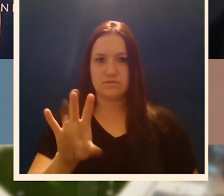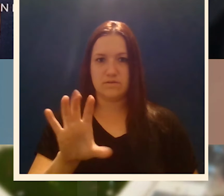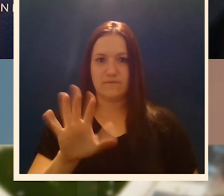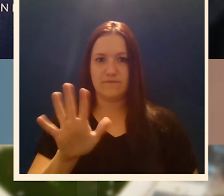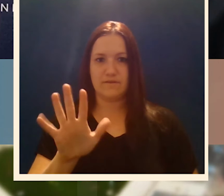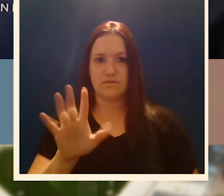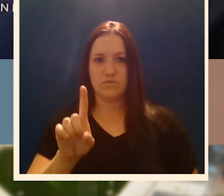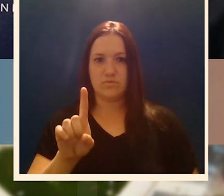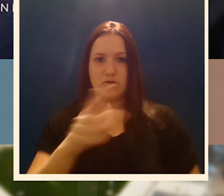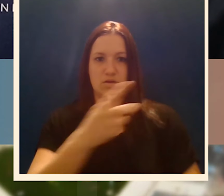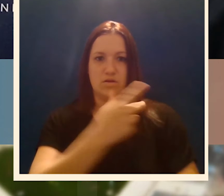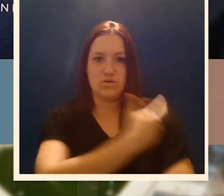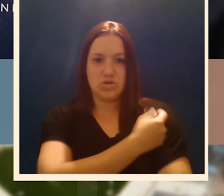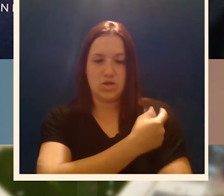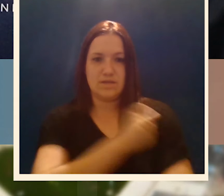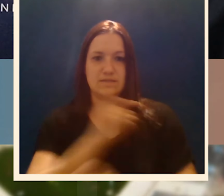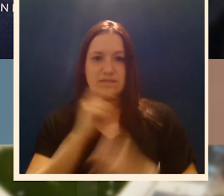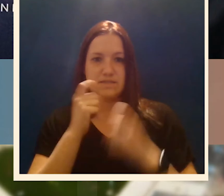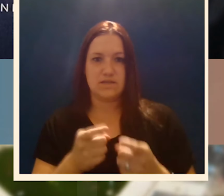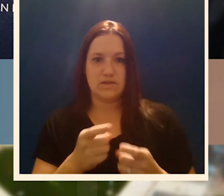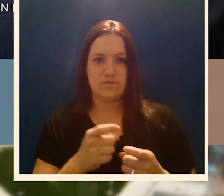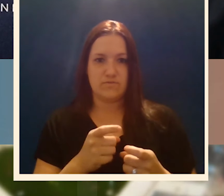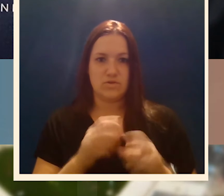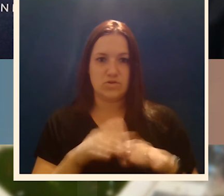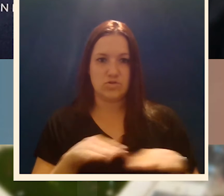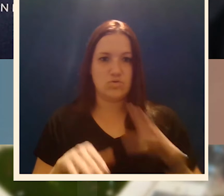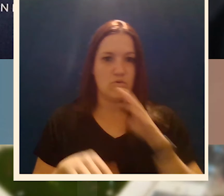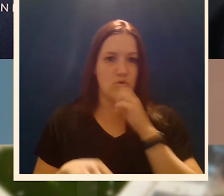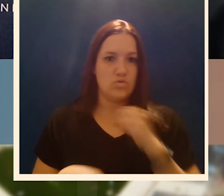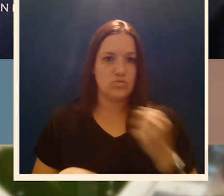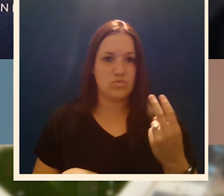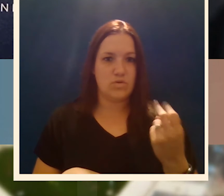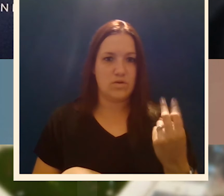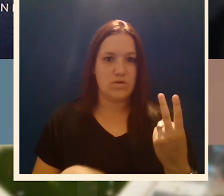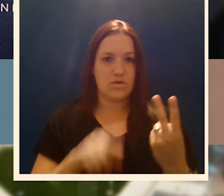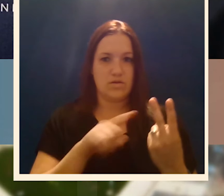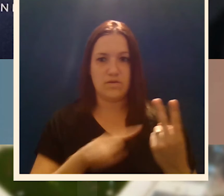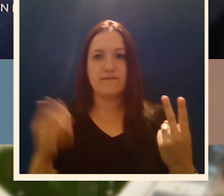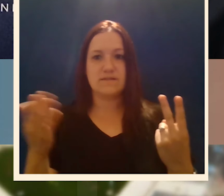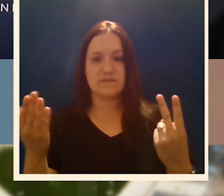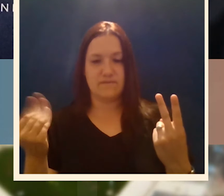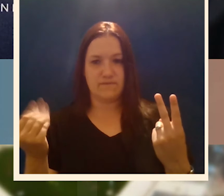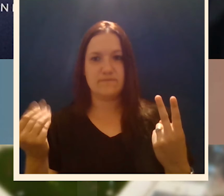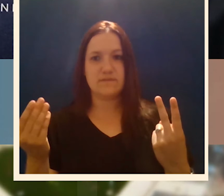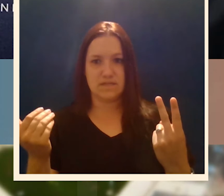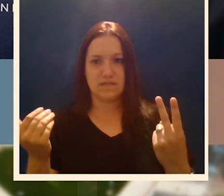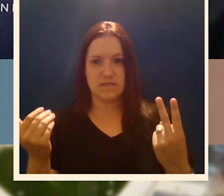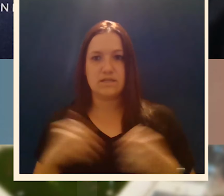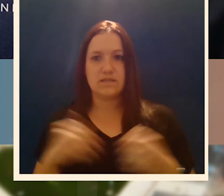2,751 doses given to children aged 12 to 15. So that's the bracket. So